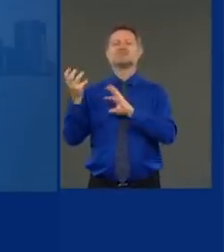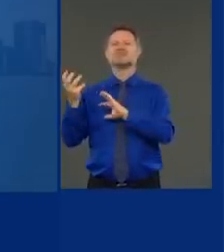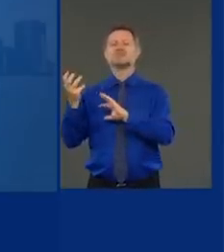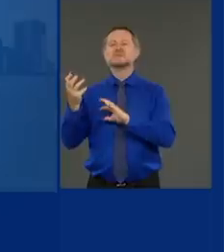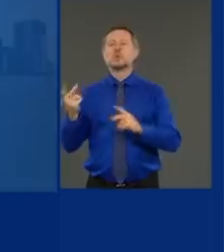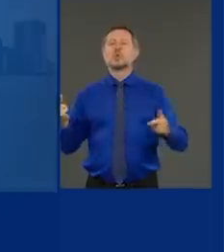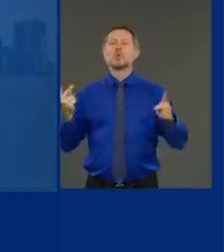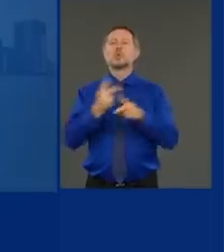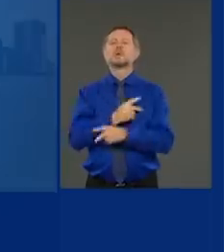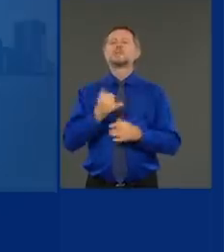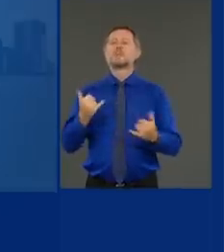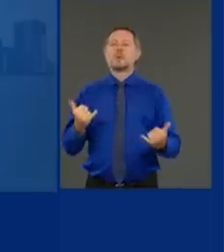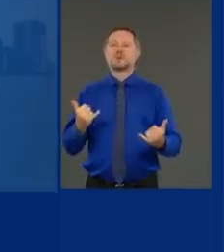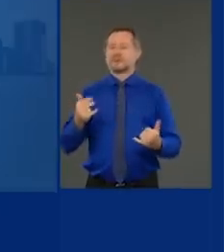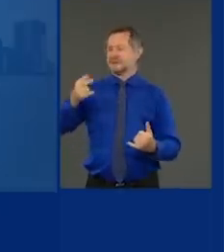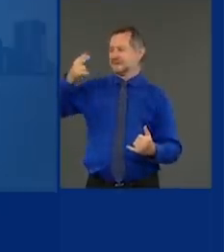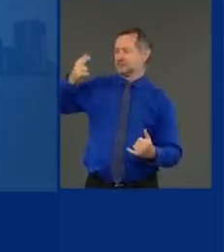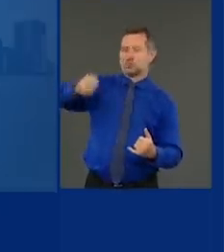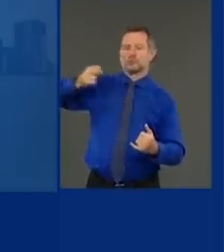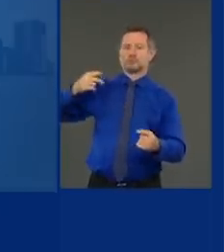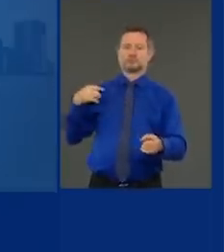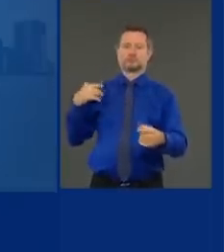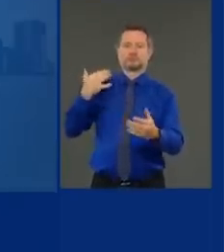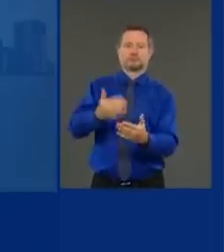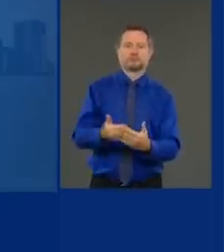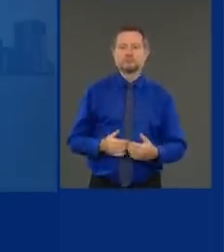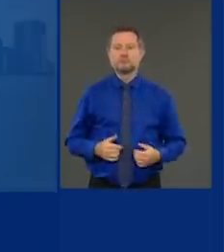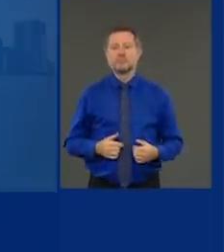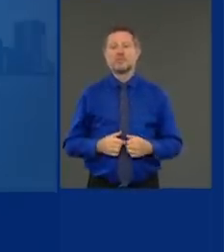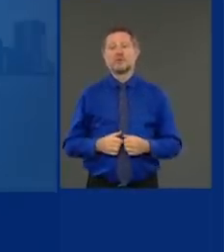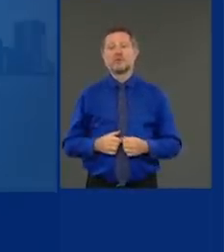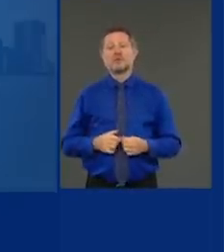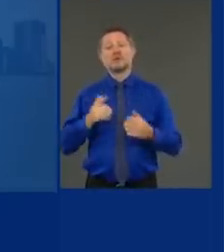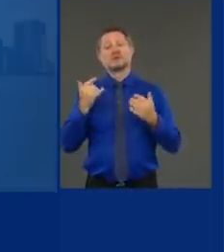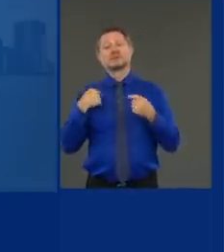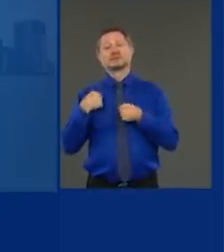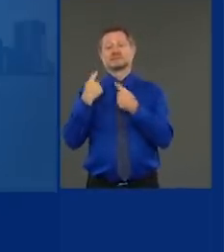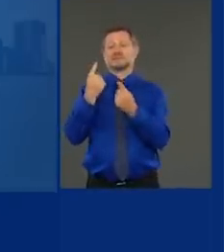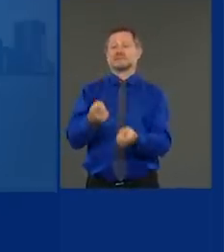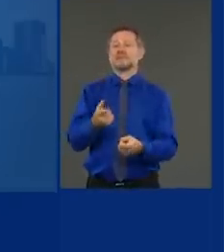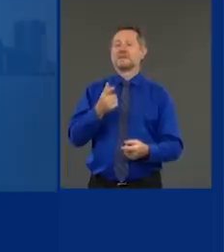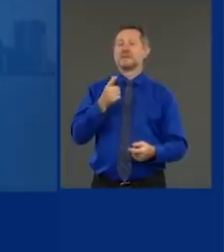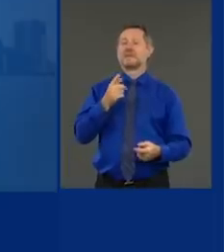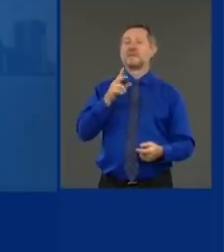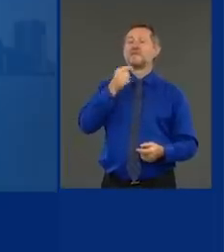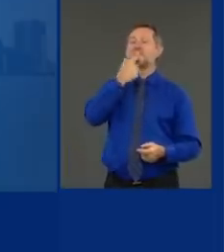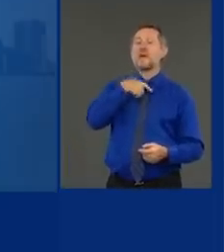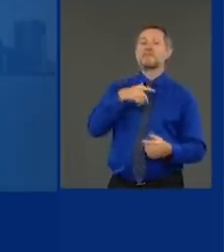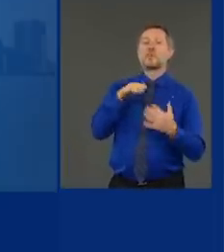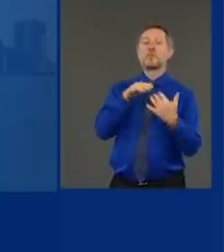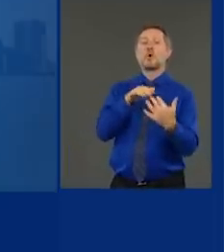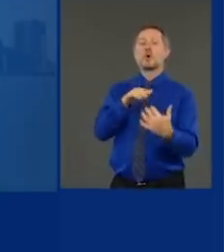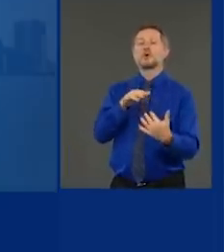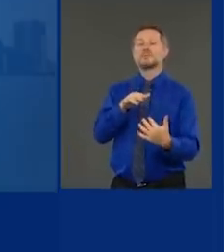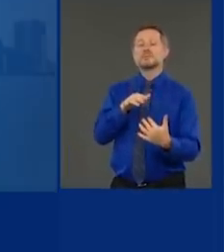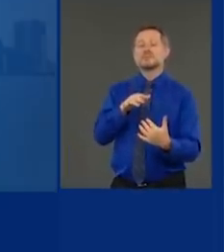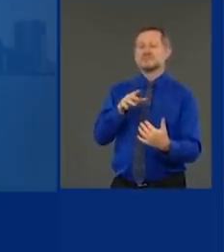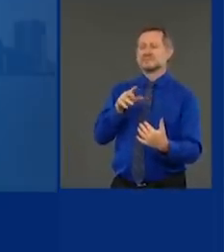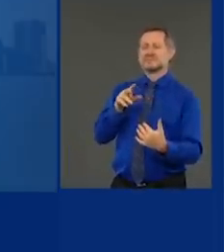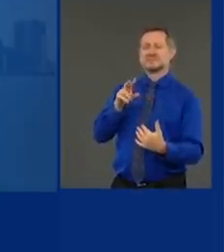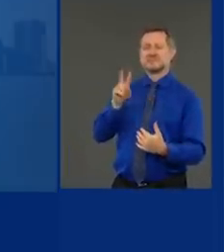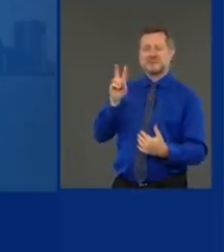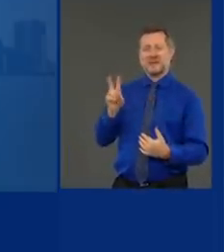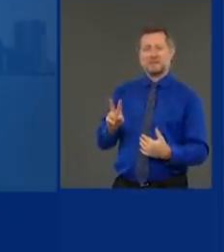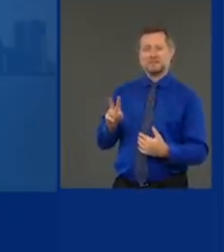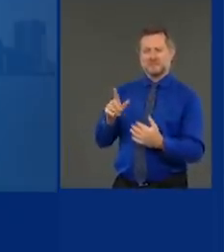history. Not since the Vietnam War have Americans sat in their living room to see the